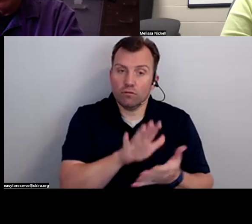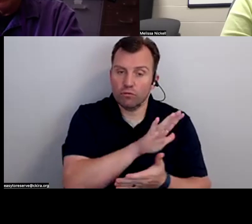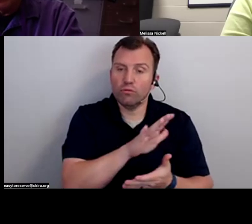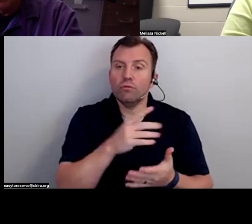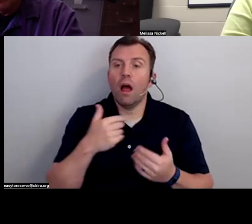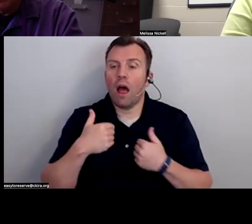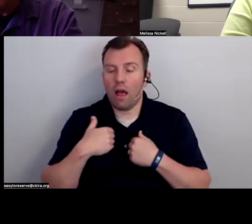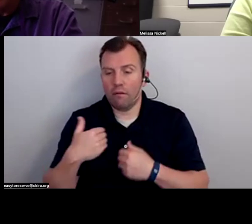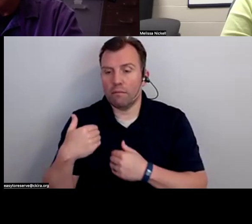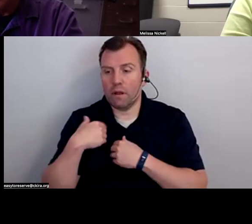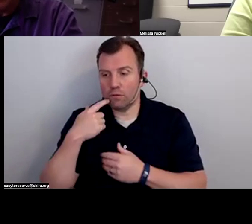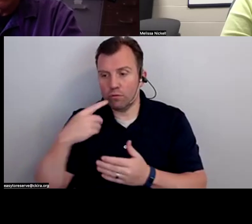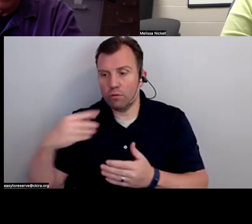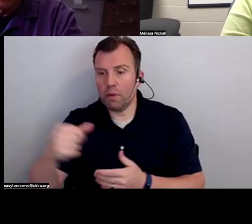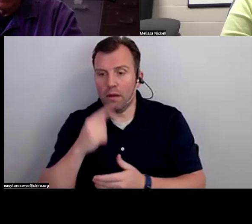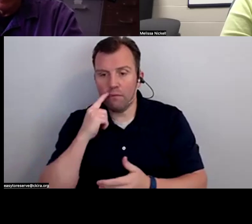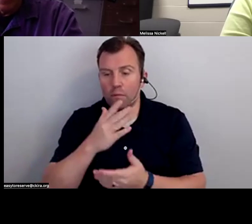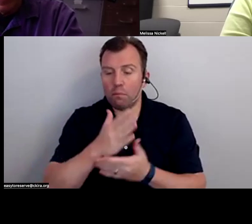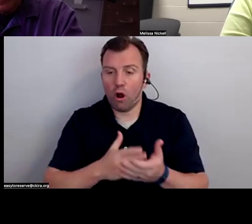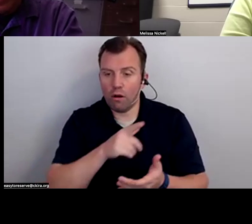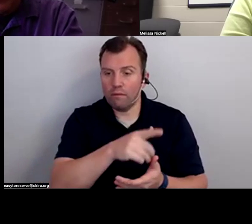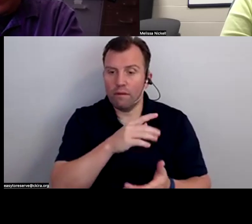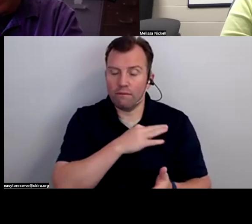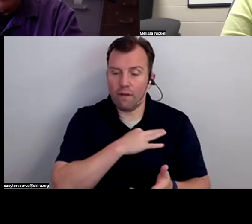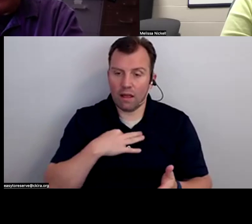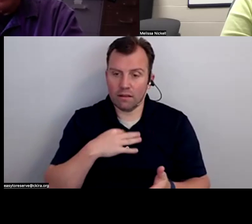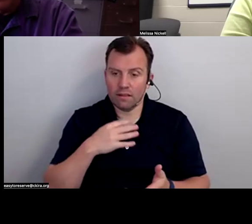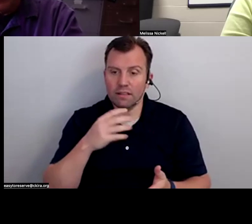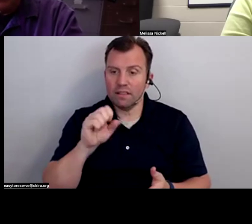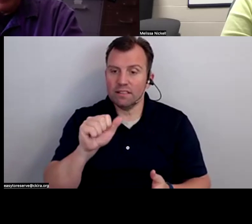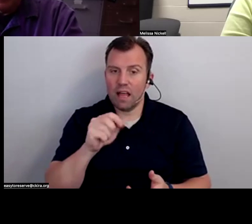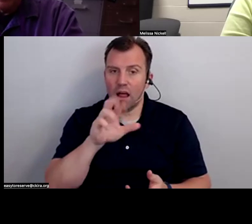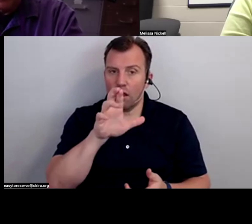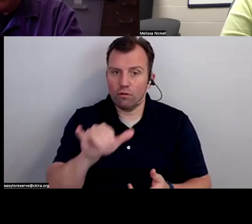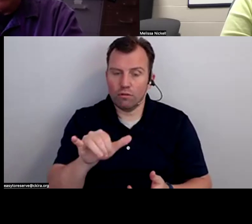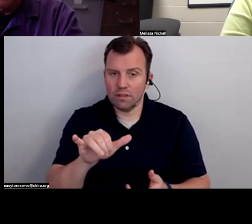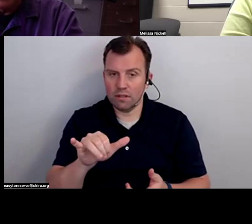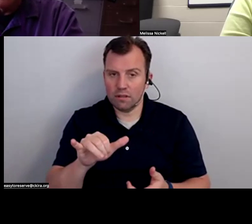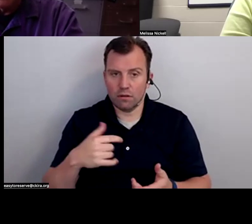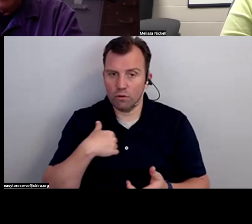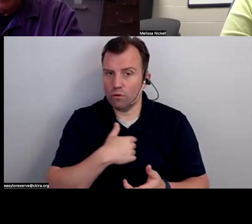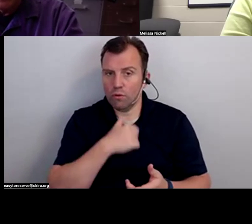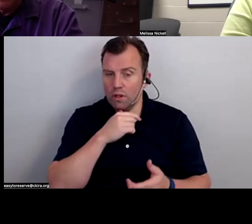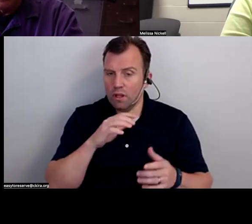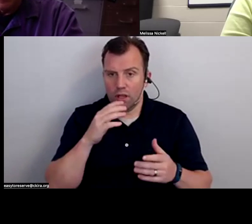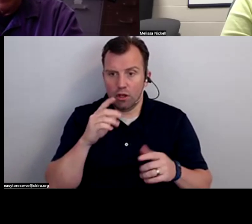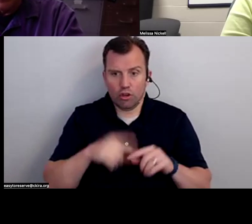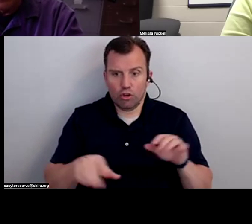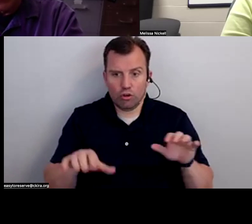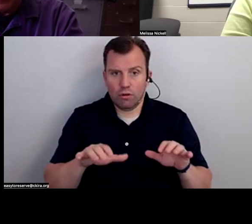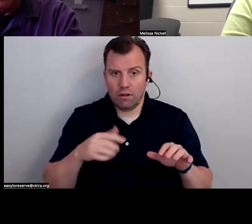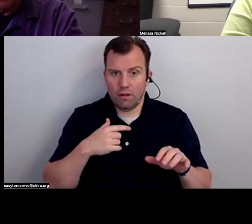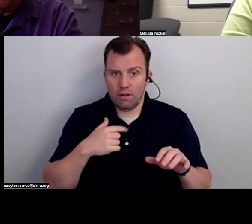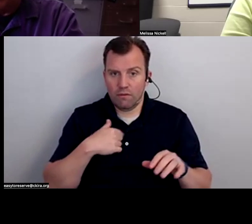of the faculty members' salary. I don't think that we would be allowed to do that at UK. If I want to